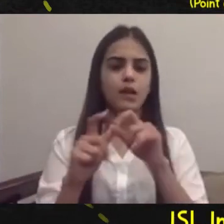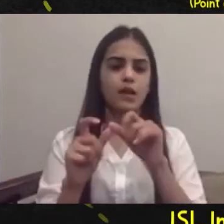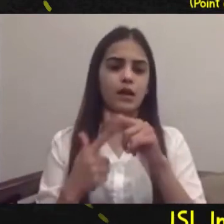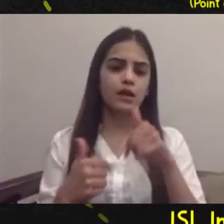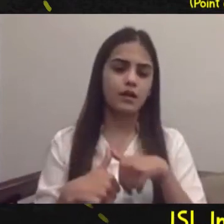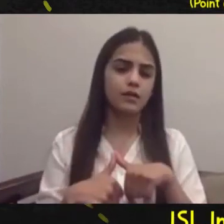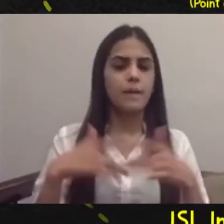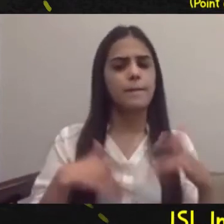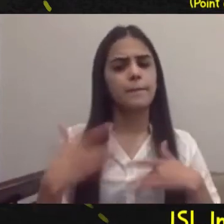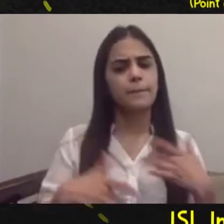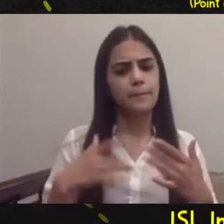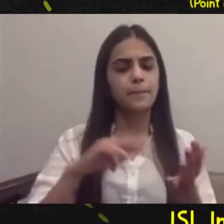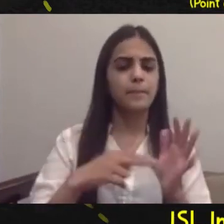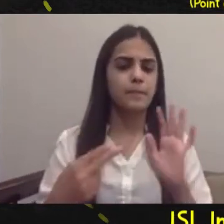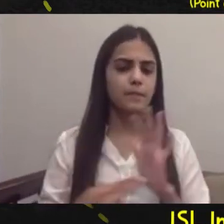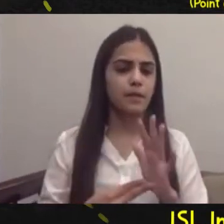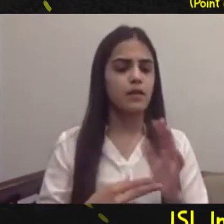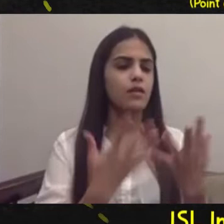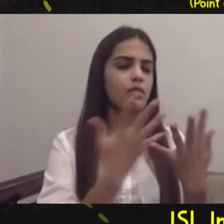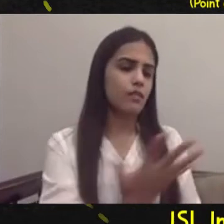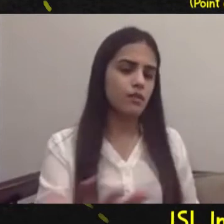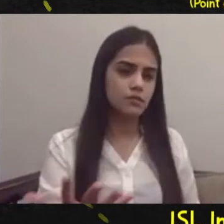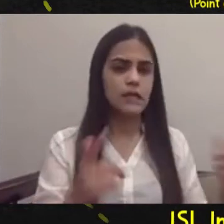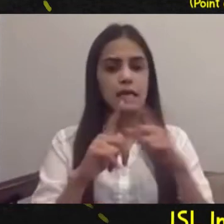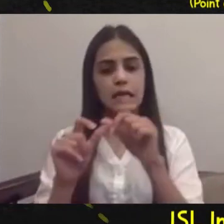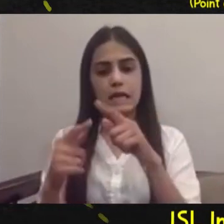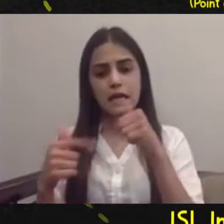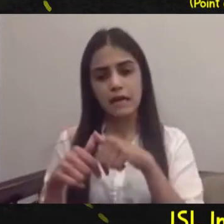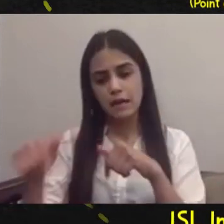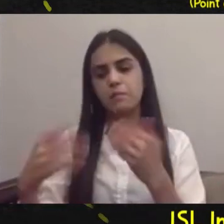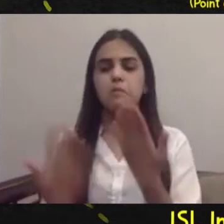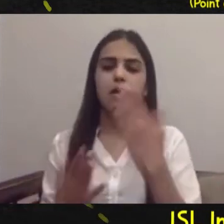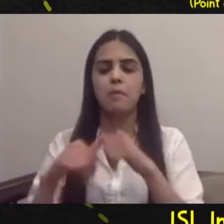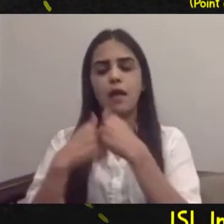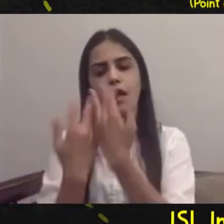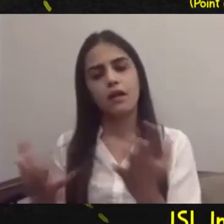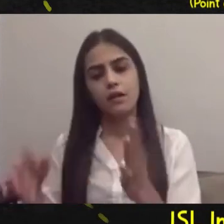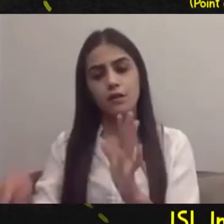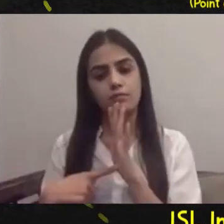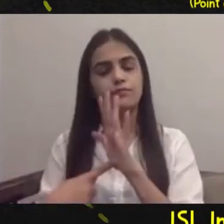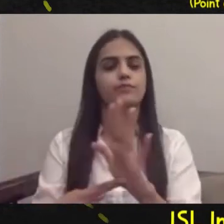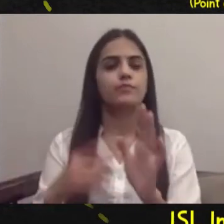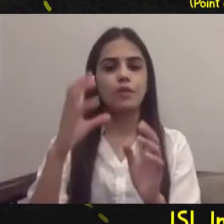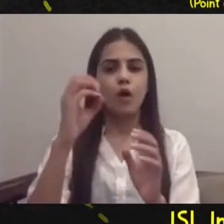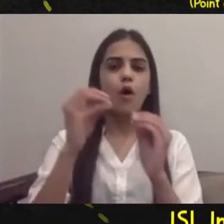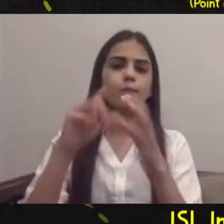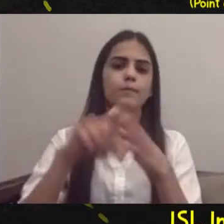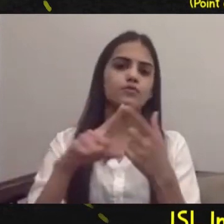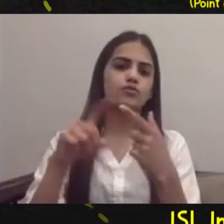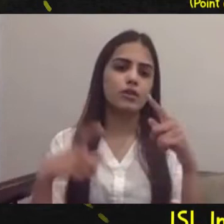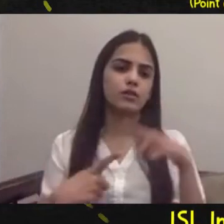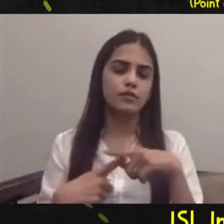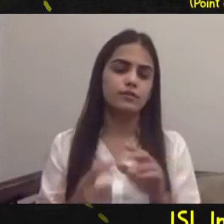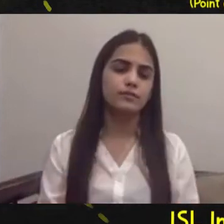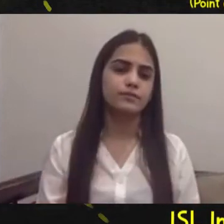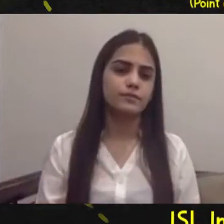Pleasure is subjective. Data may be whatever it is, but it pretends to be objective. When I hear